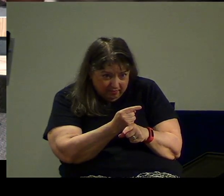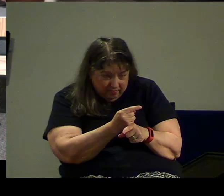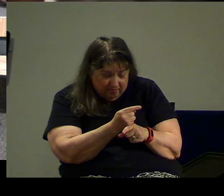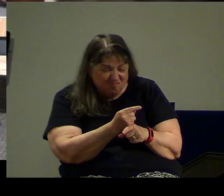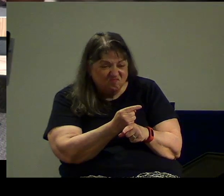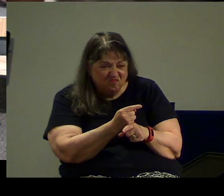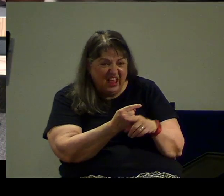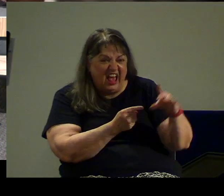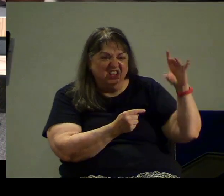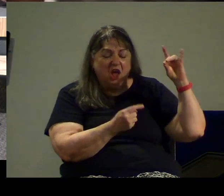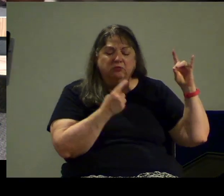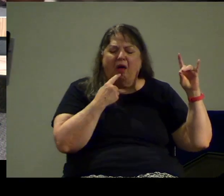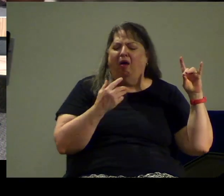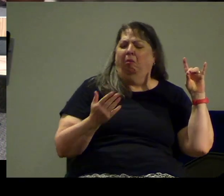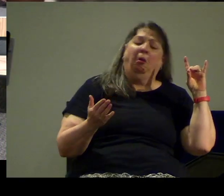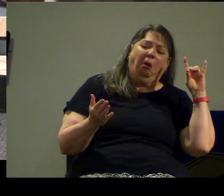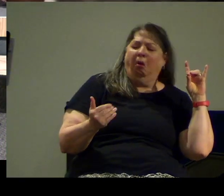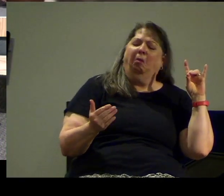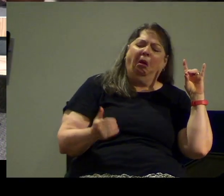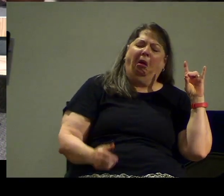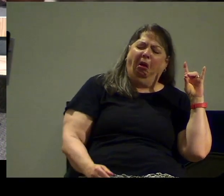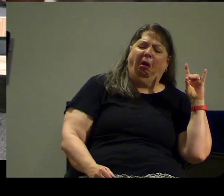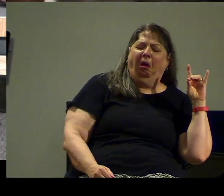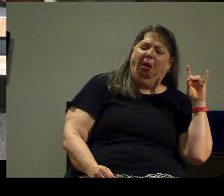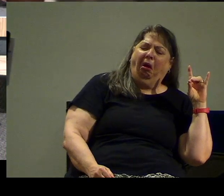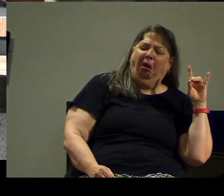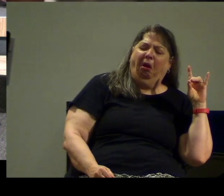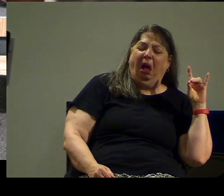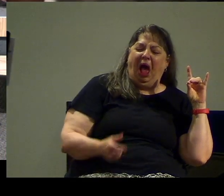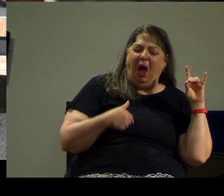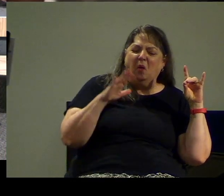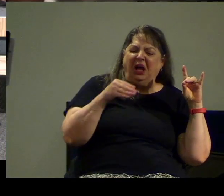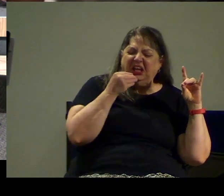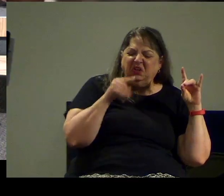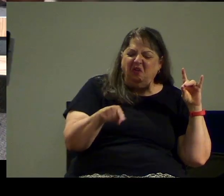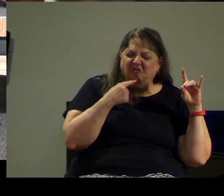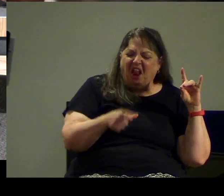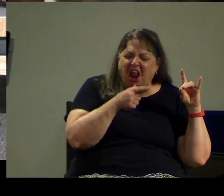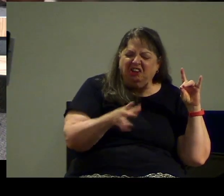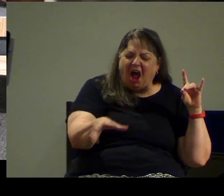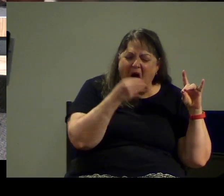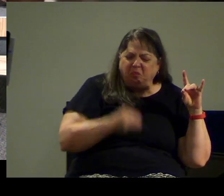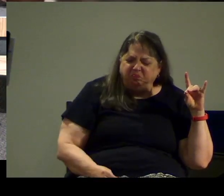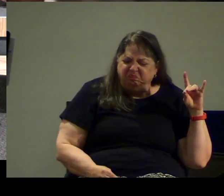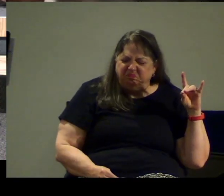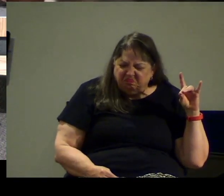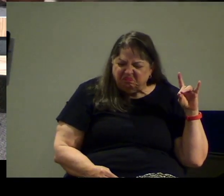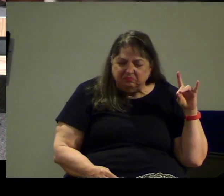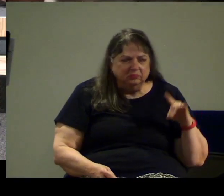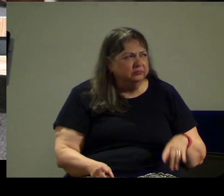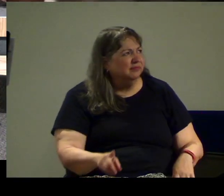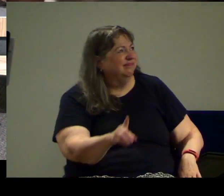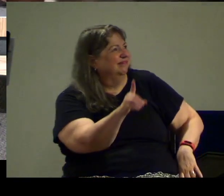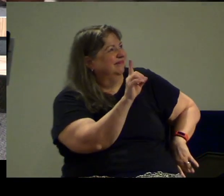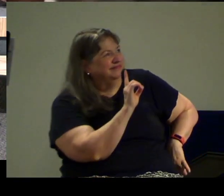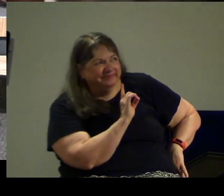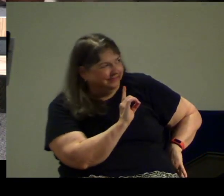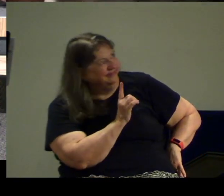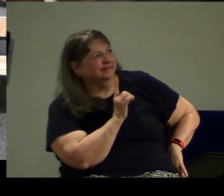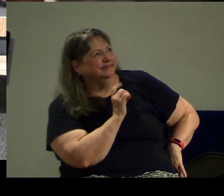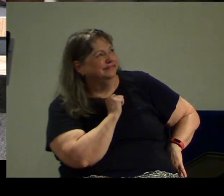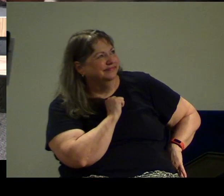The giant says, come here. I'm going to have you for lunch. And David said, oh, no.